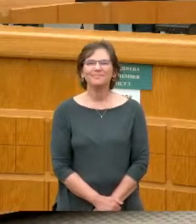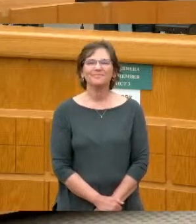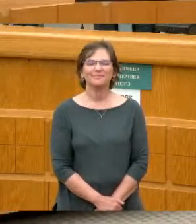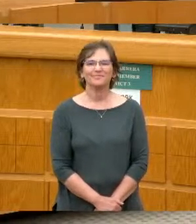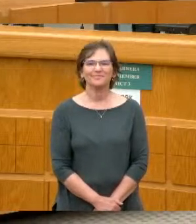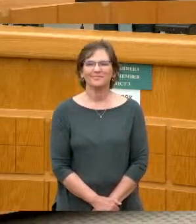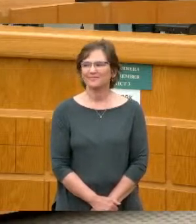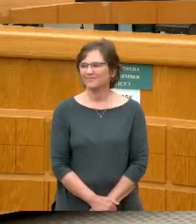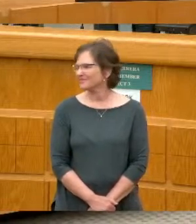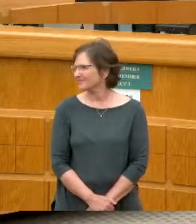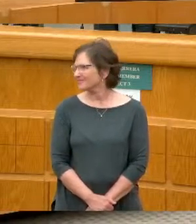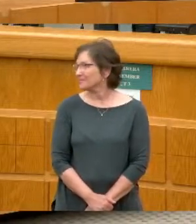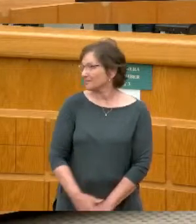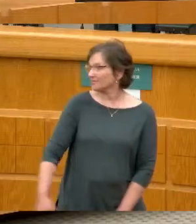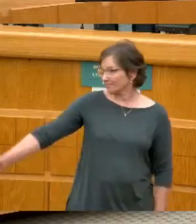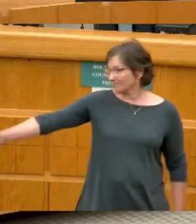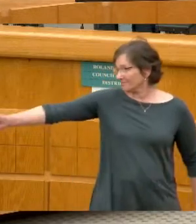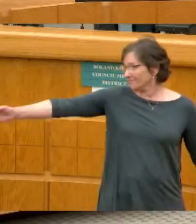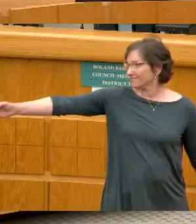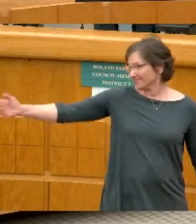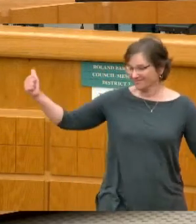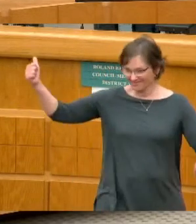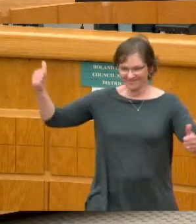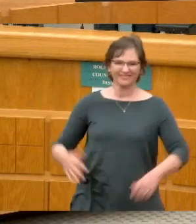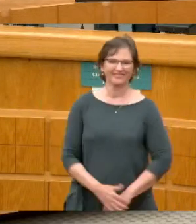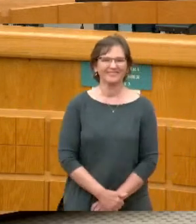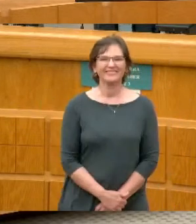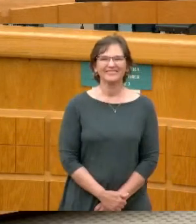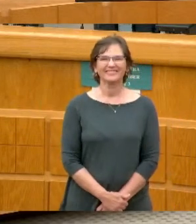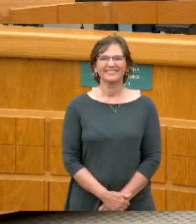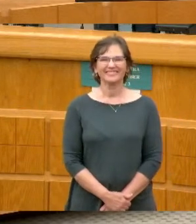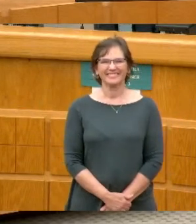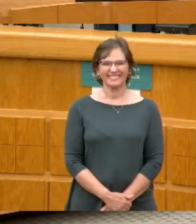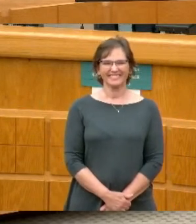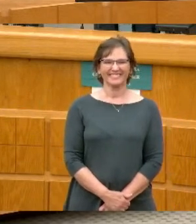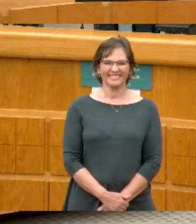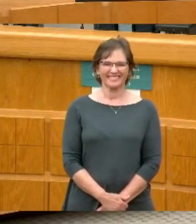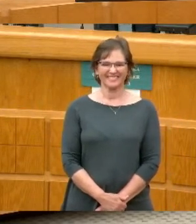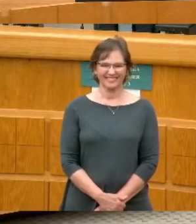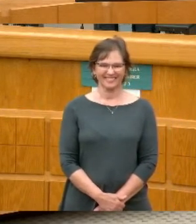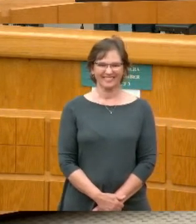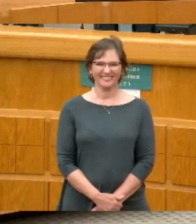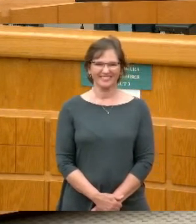ya que aún no se recibe una vacuna que prevenga contraer el virus.